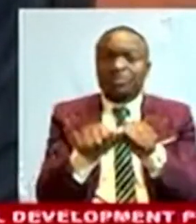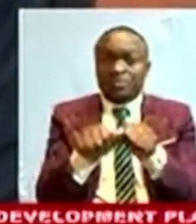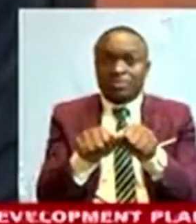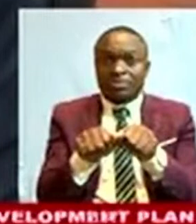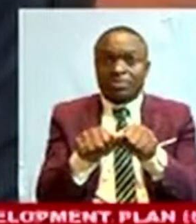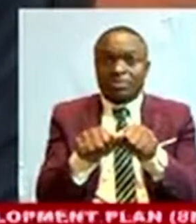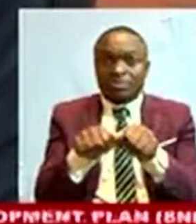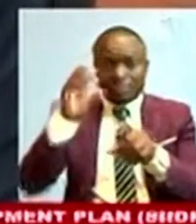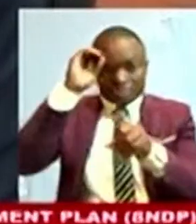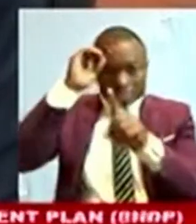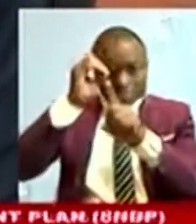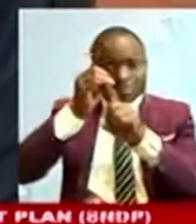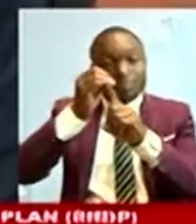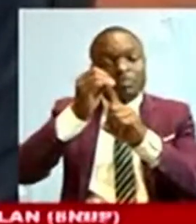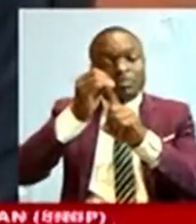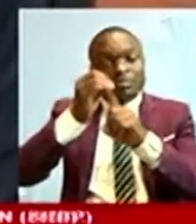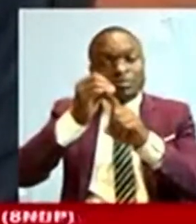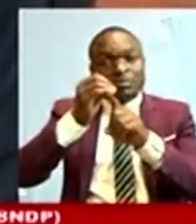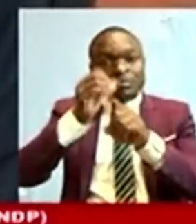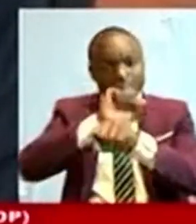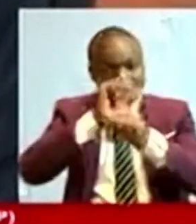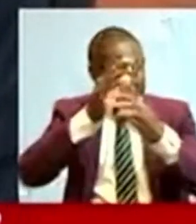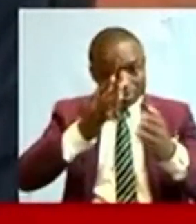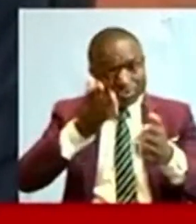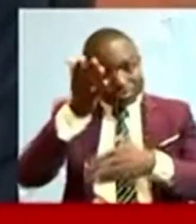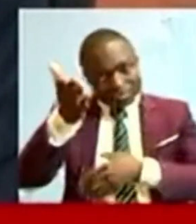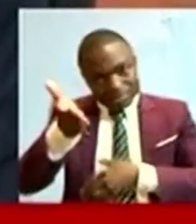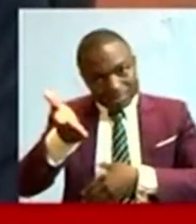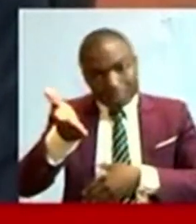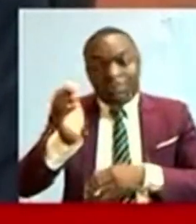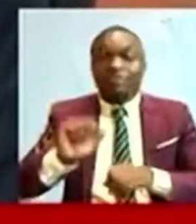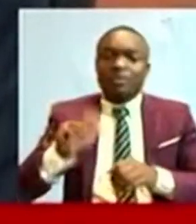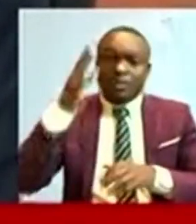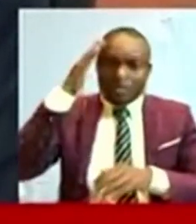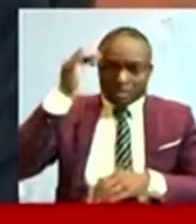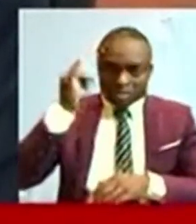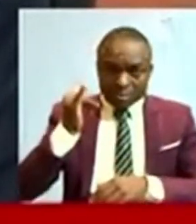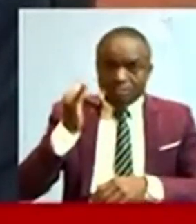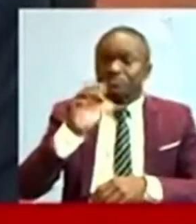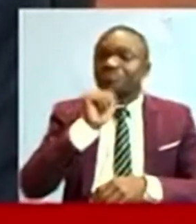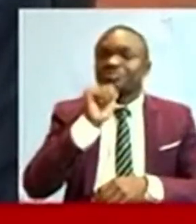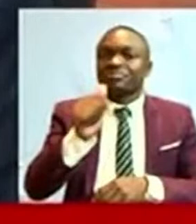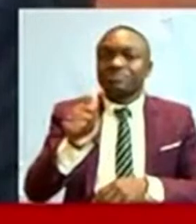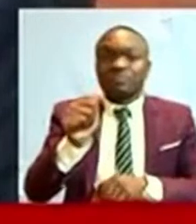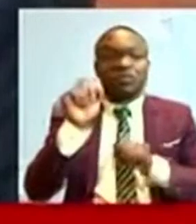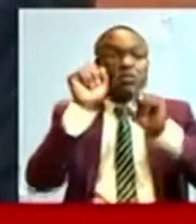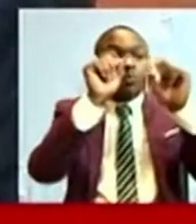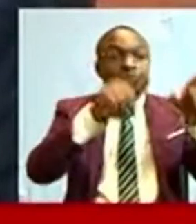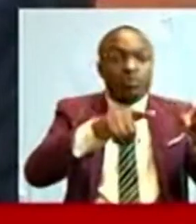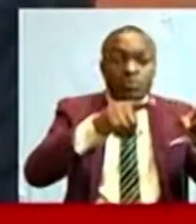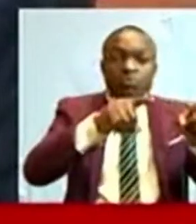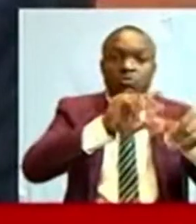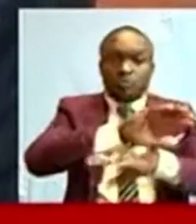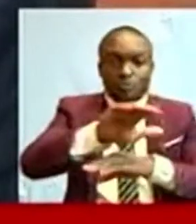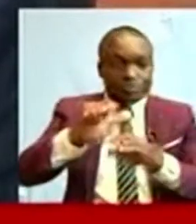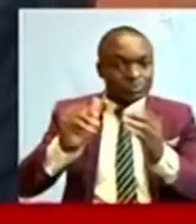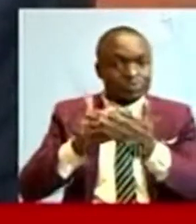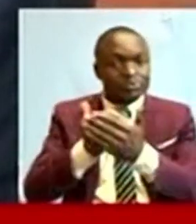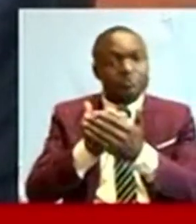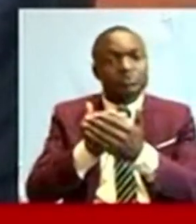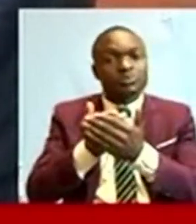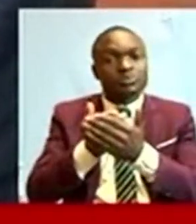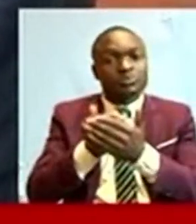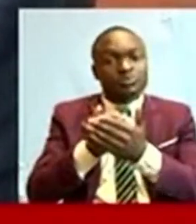have professional staff in all the health centers now. So why are we not going everywhere to do cancer